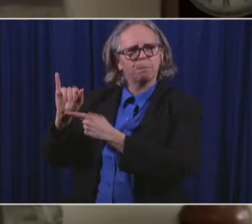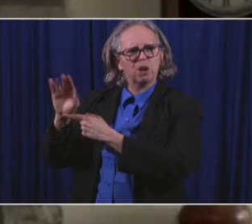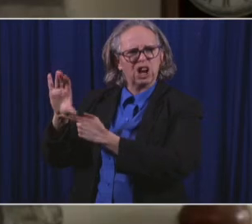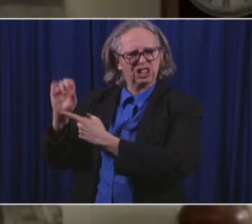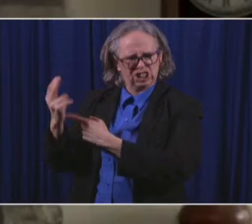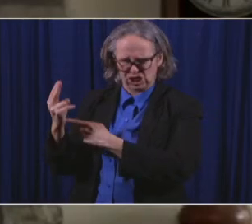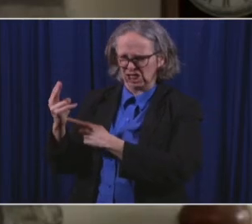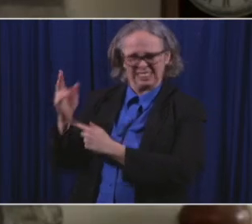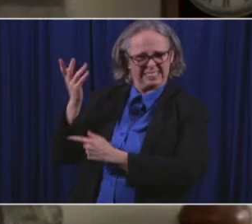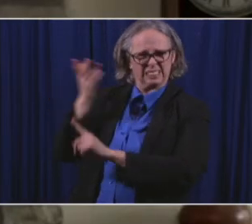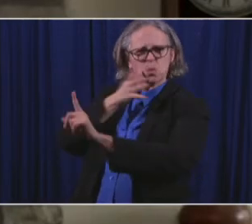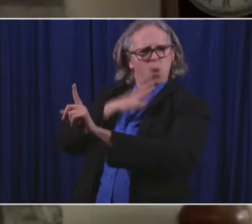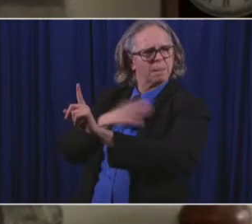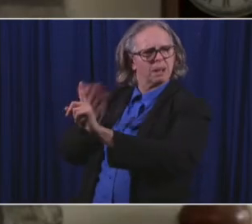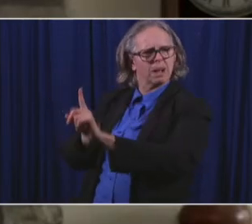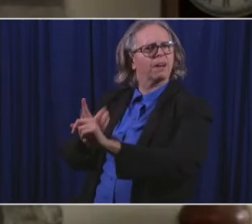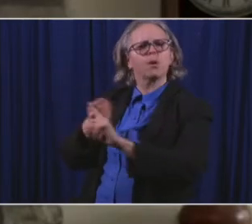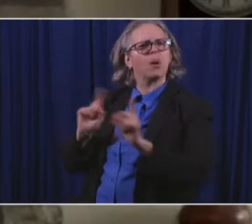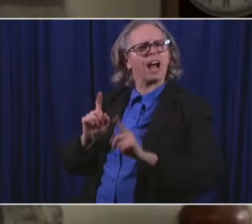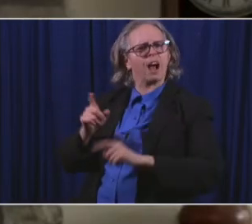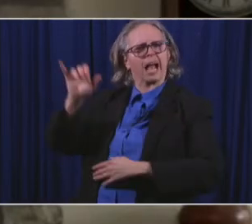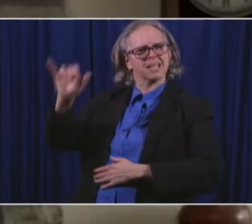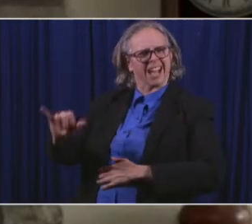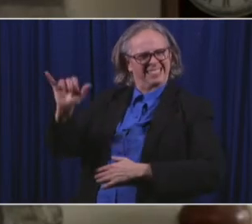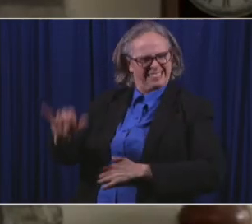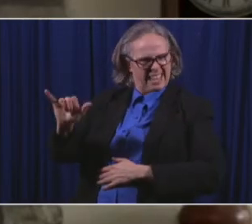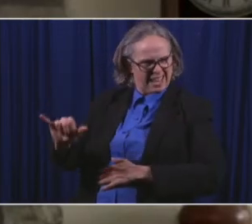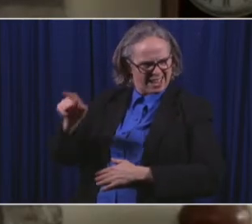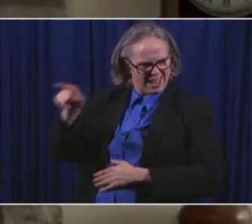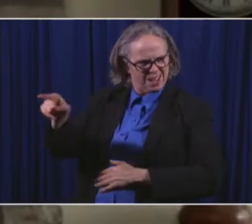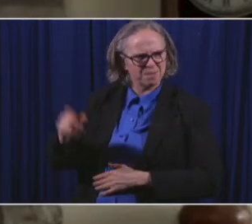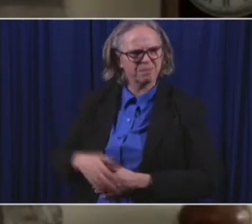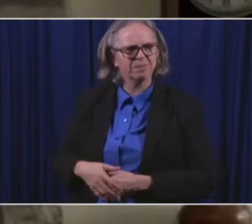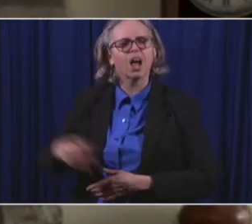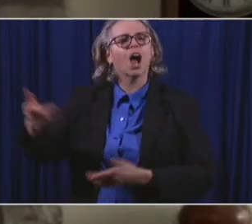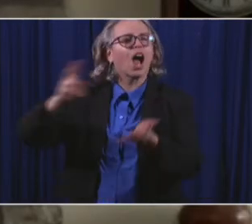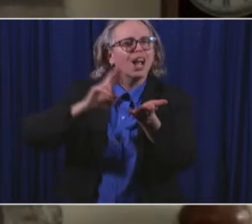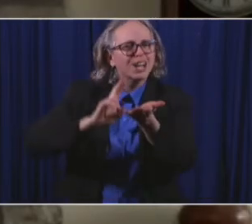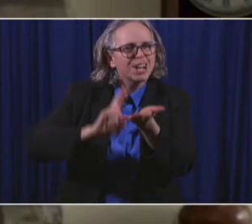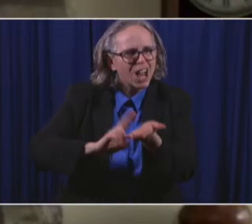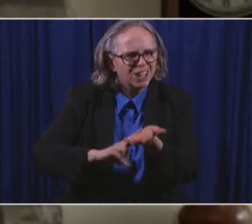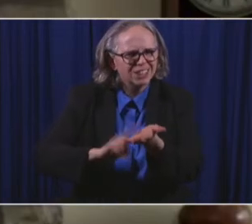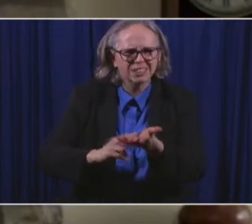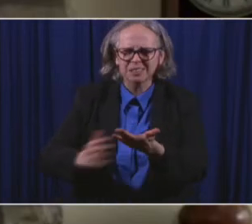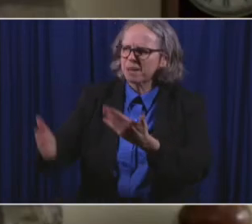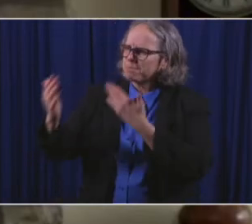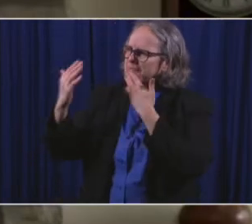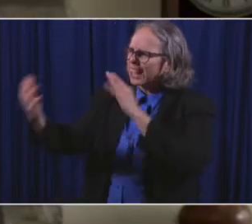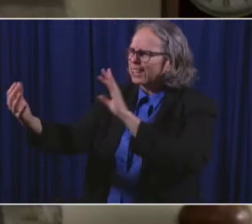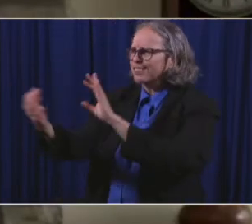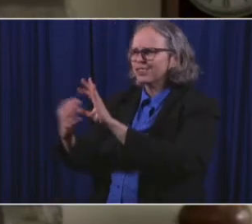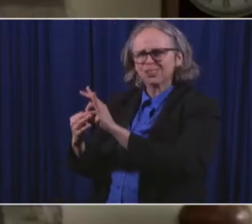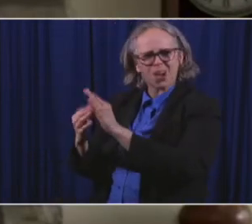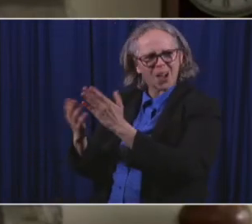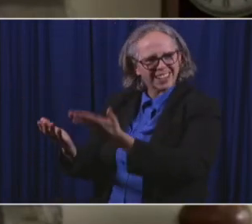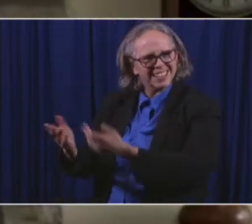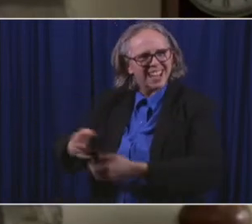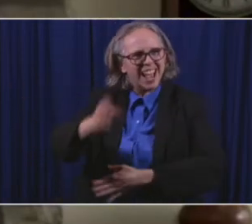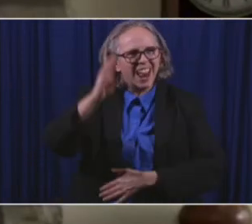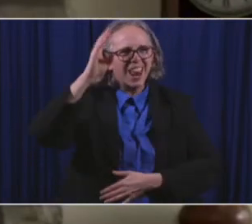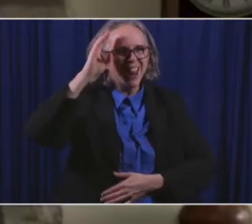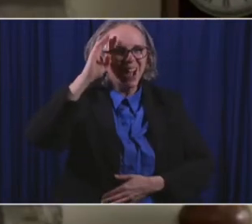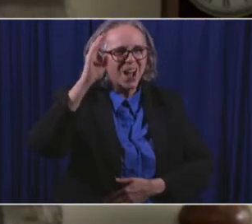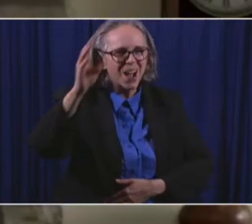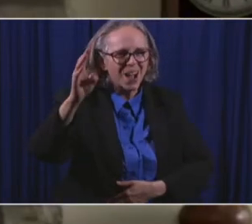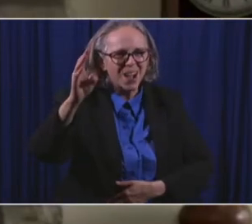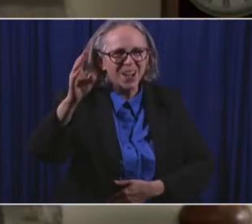Mercy Health St. Elizabeth in Youngstown. Thanks for joining us. We appreciate it very much. Good afternoon, Governor. Tell